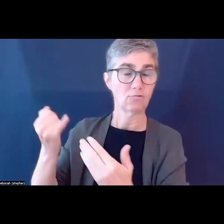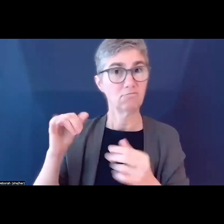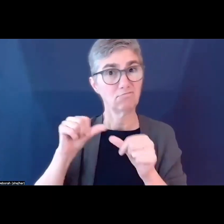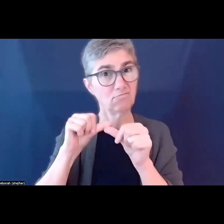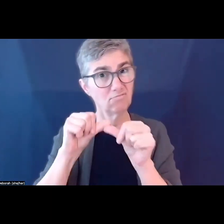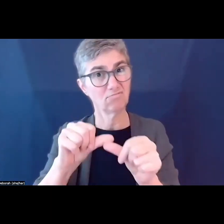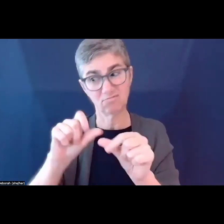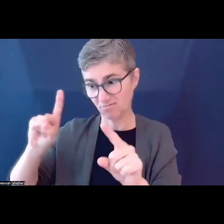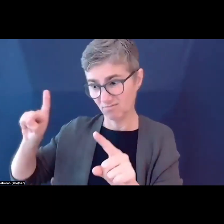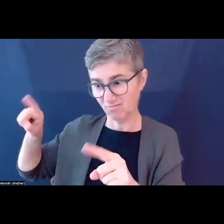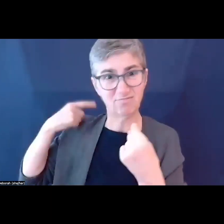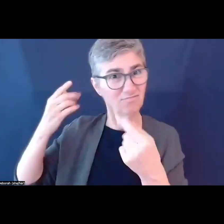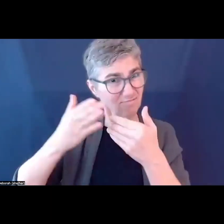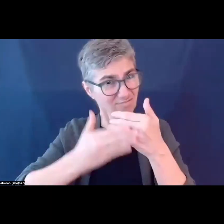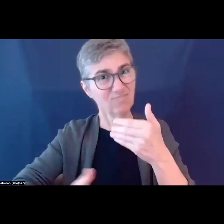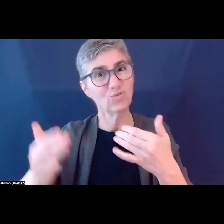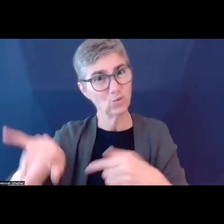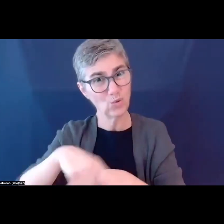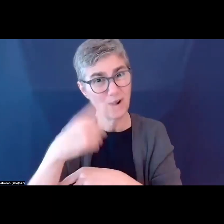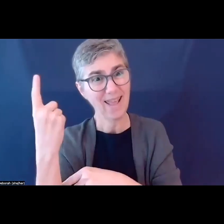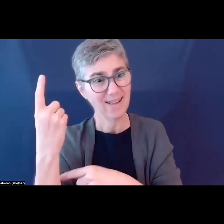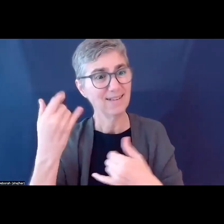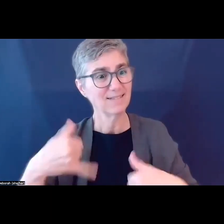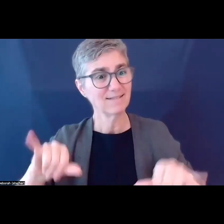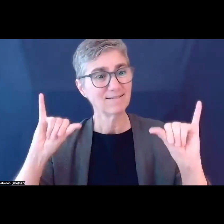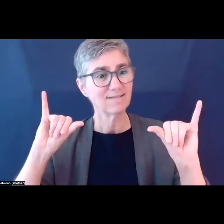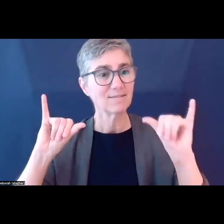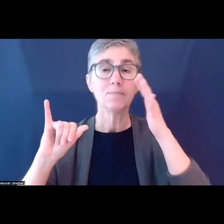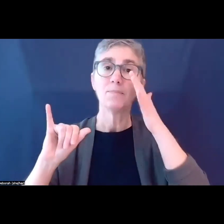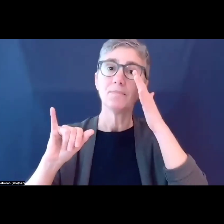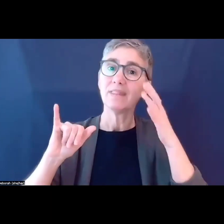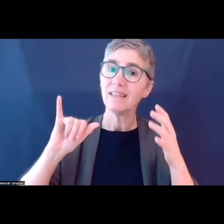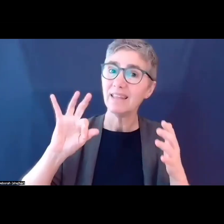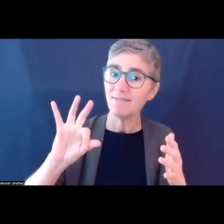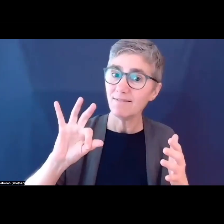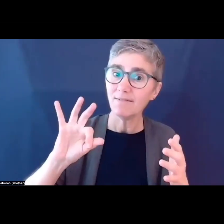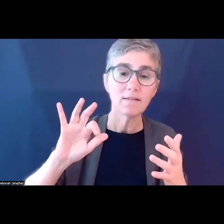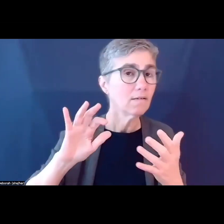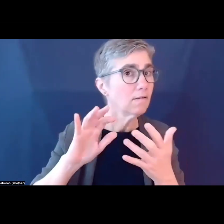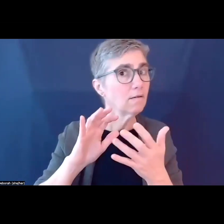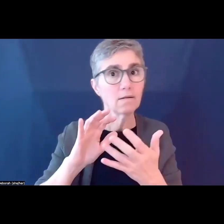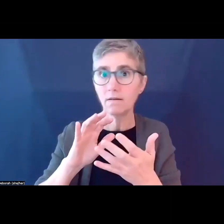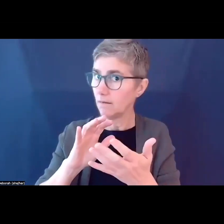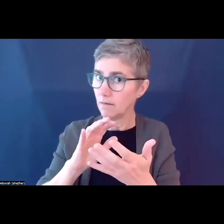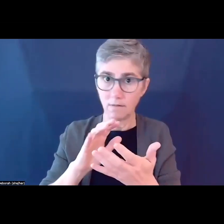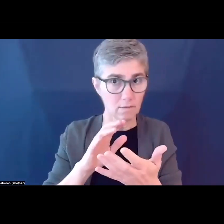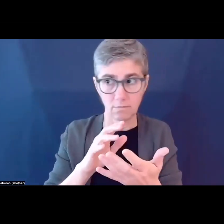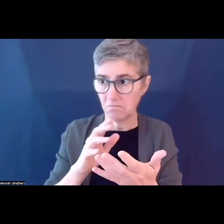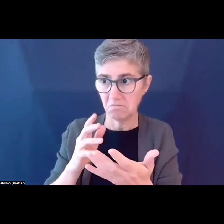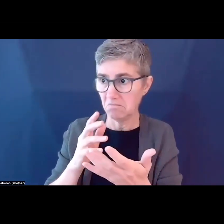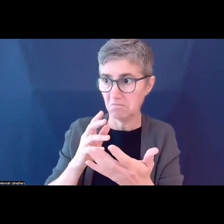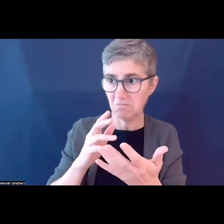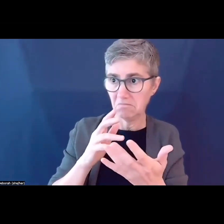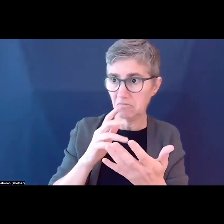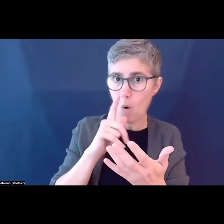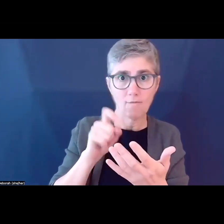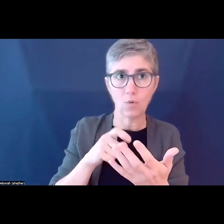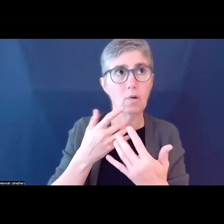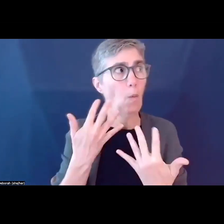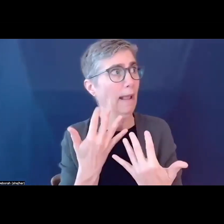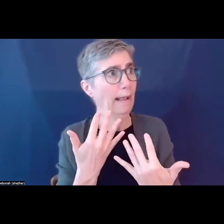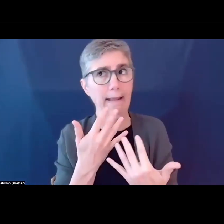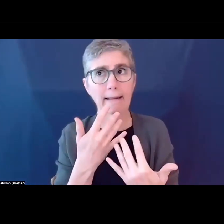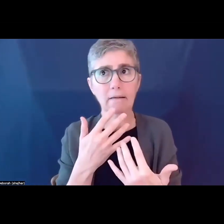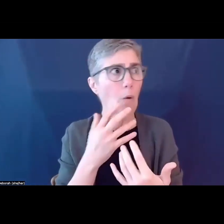to today. That staff are actively involved in treatment teams. So it's not like they're not coming to the manager to tell you, this